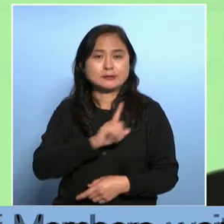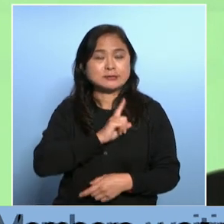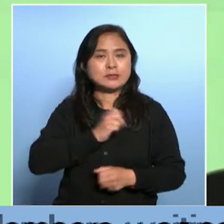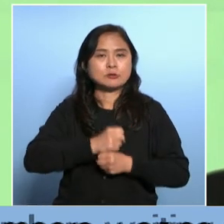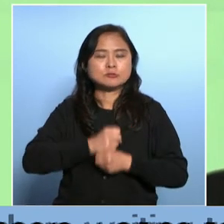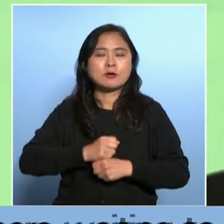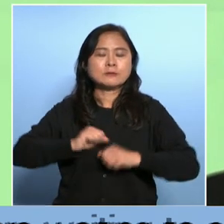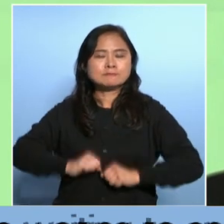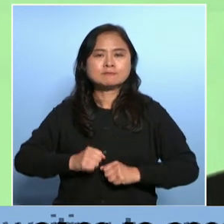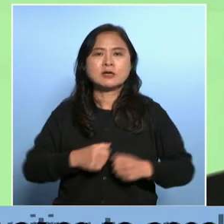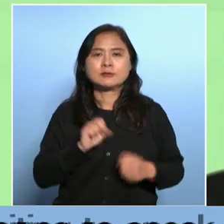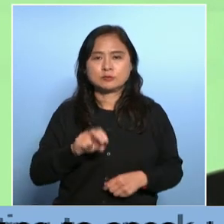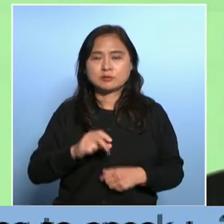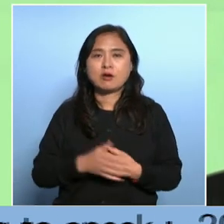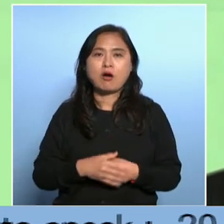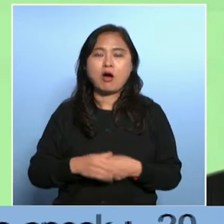anti-epidemic campaign